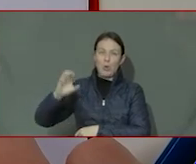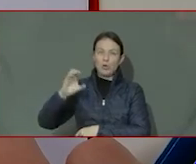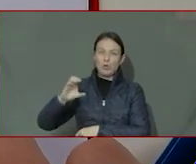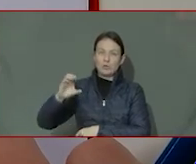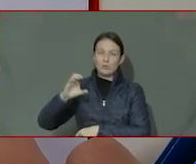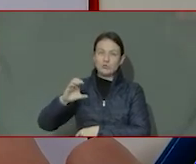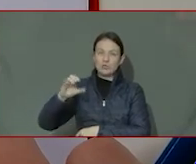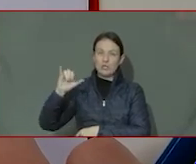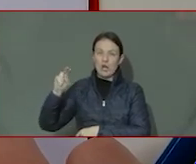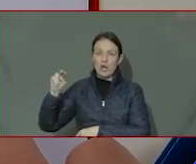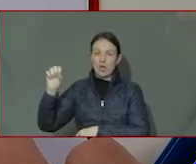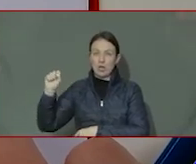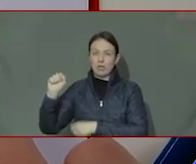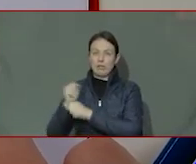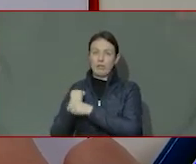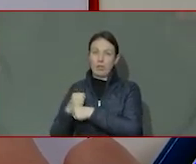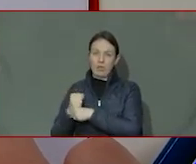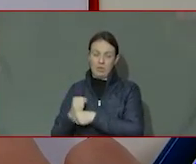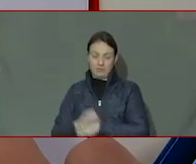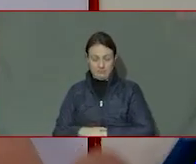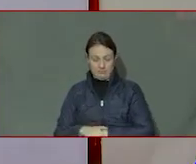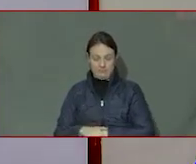hydronium ions. Okay.